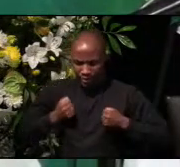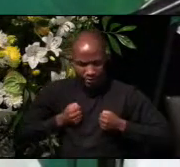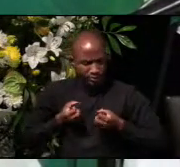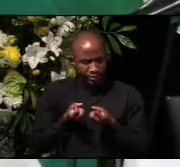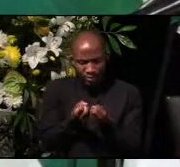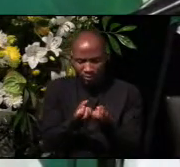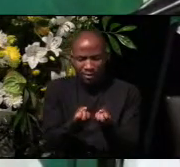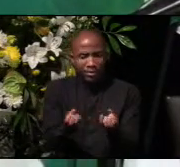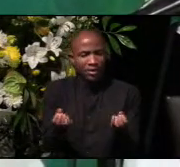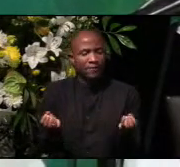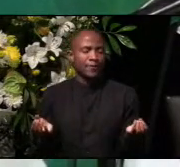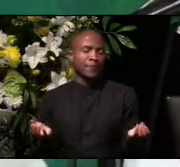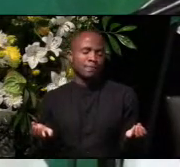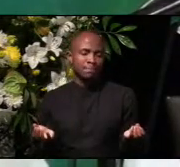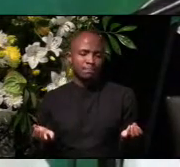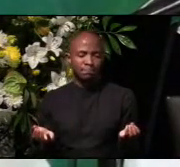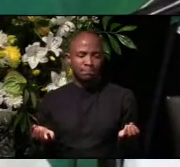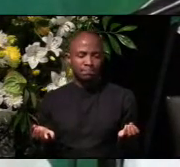foreign